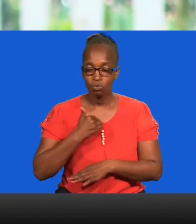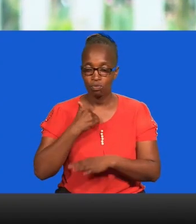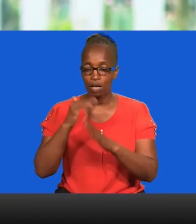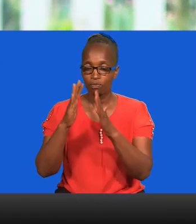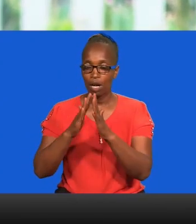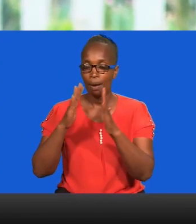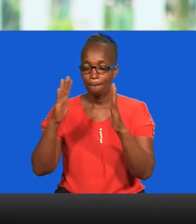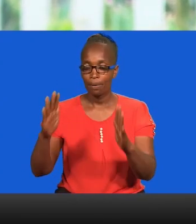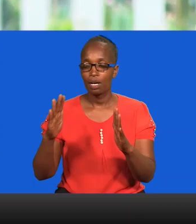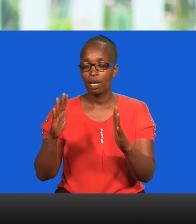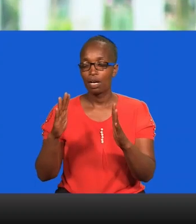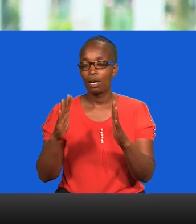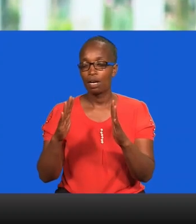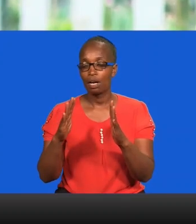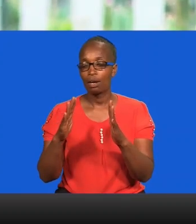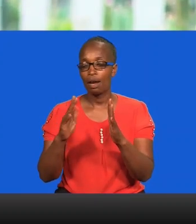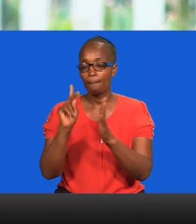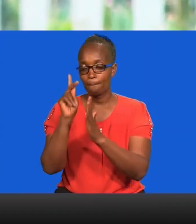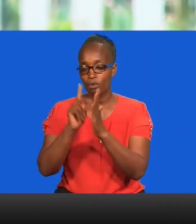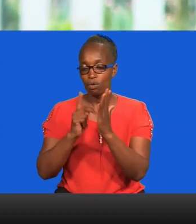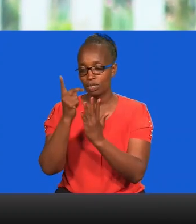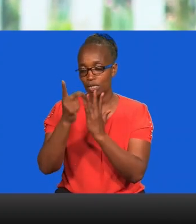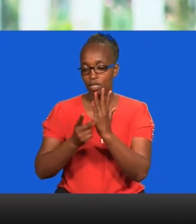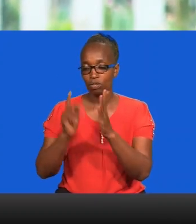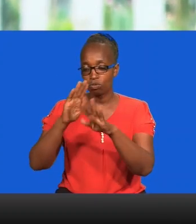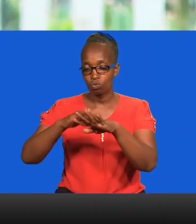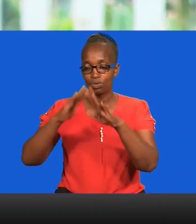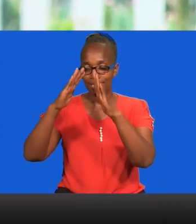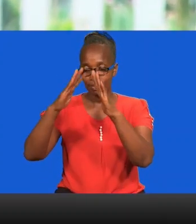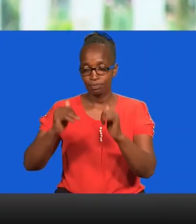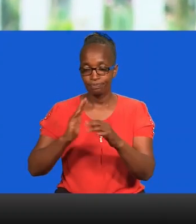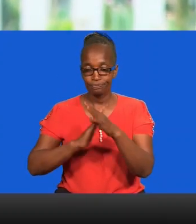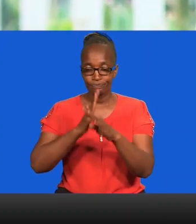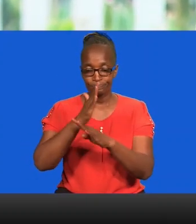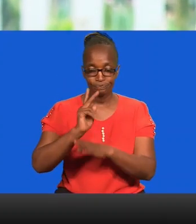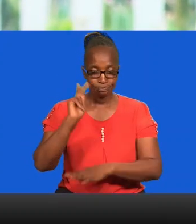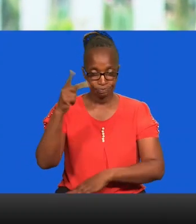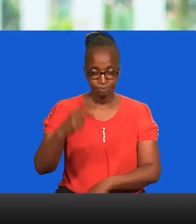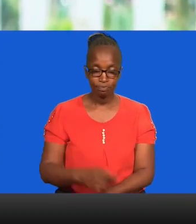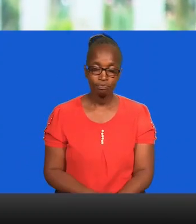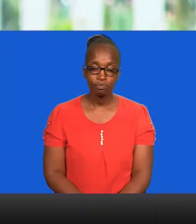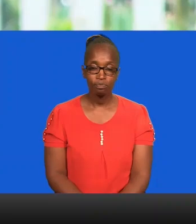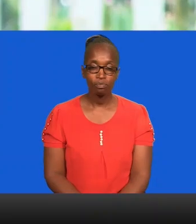program on housing across Kenya.